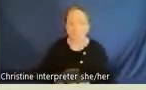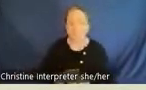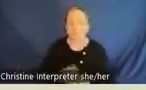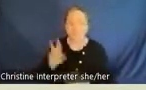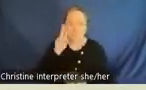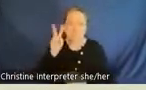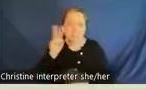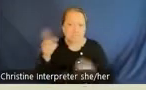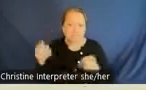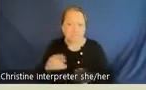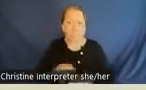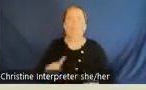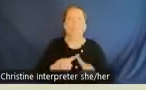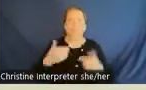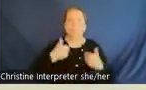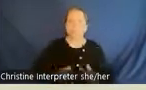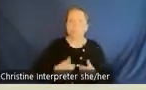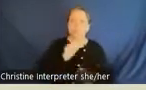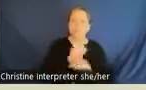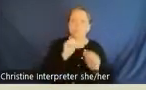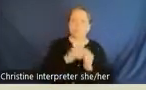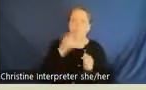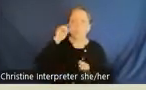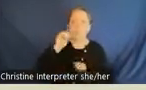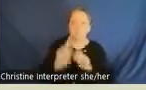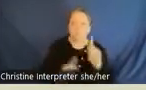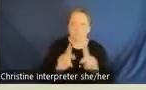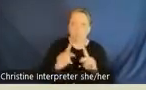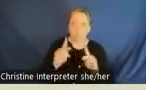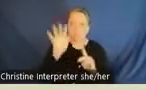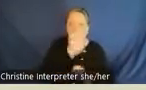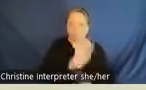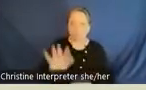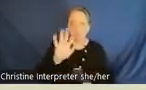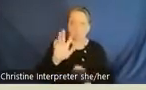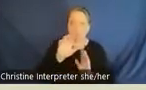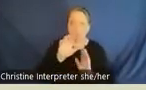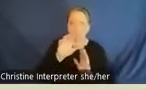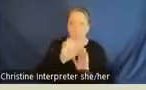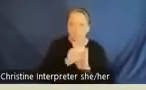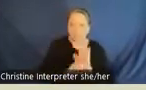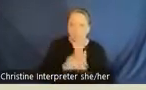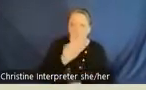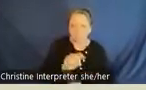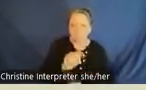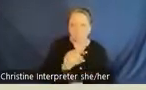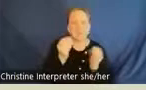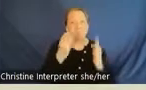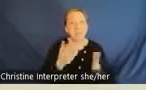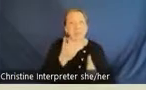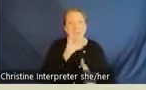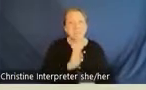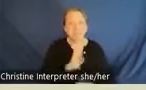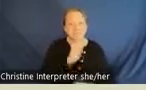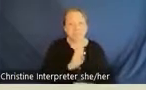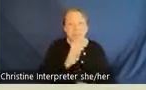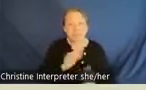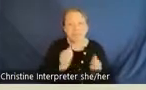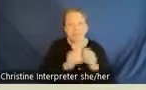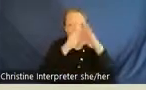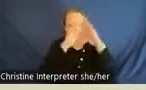But I work with deaf individuals in the state of Vermont. And a lot of them are really frustrated with their housing. For